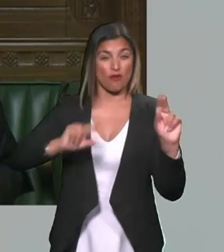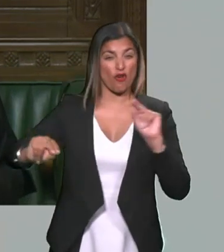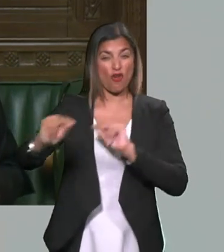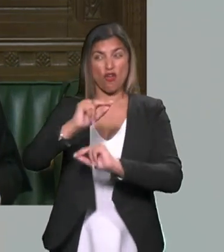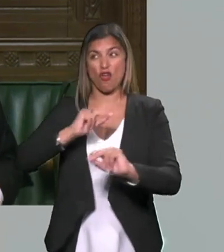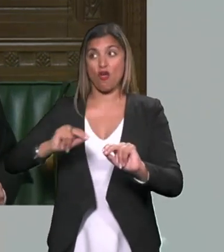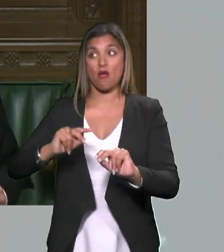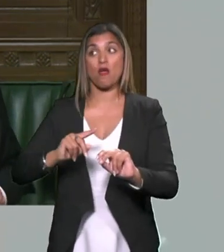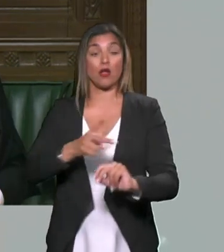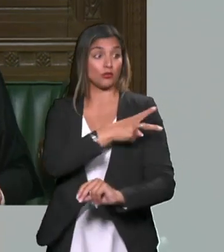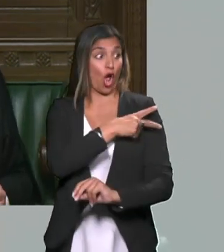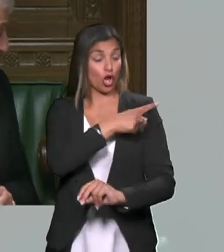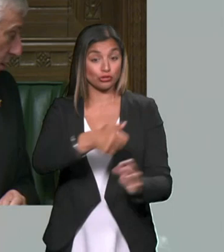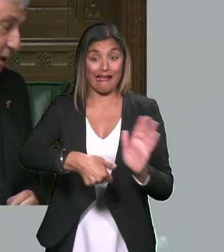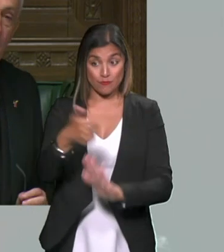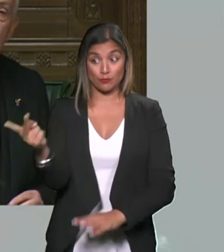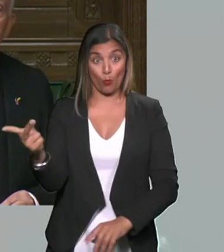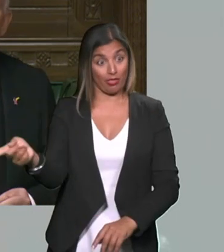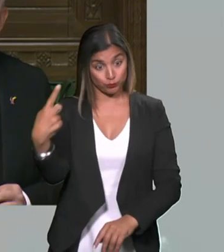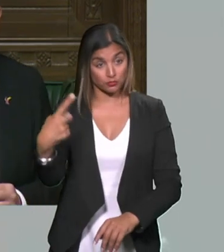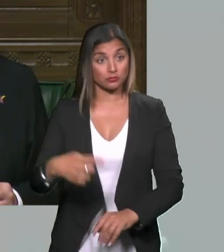Take them out, Sergeant. Let them out.